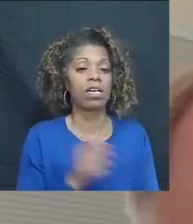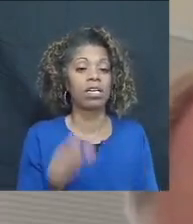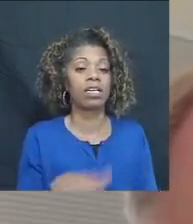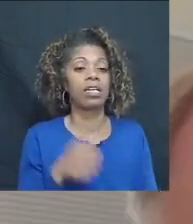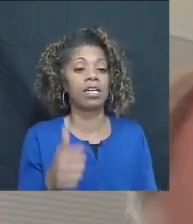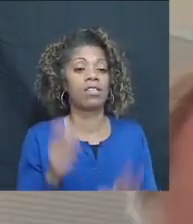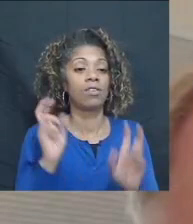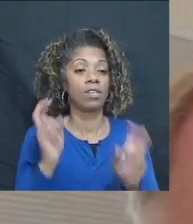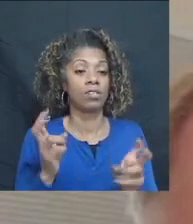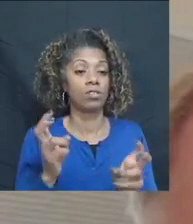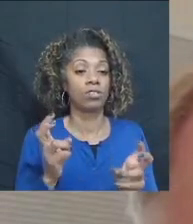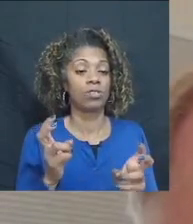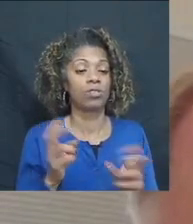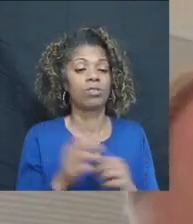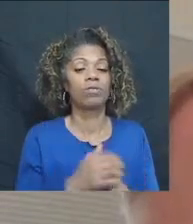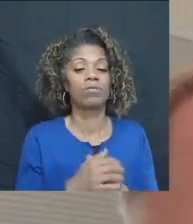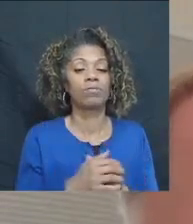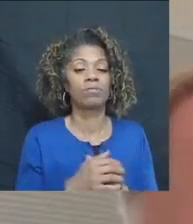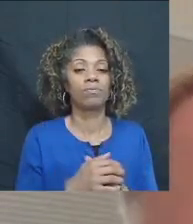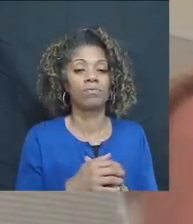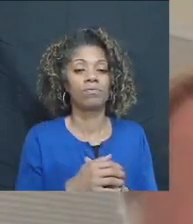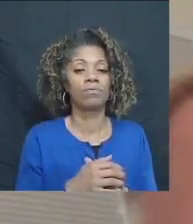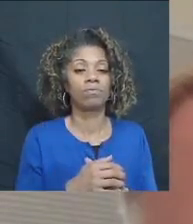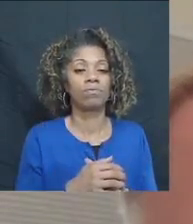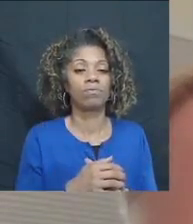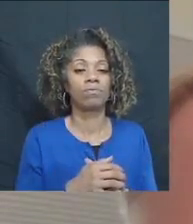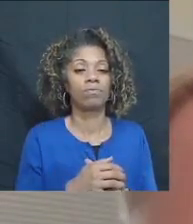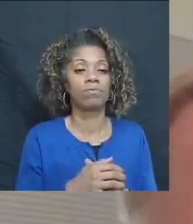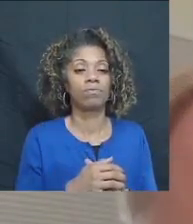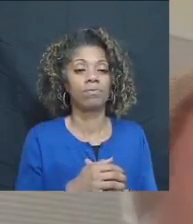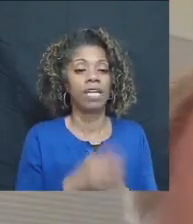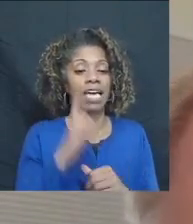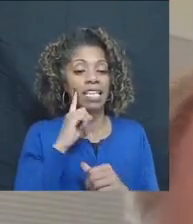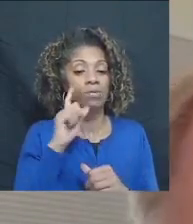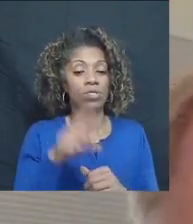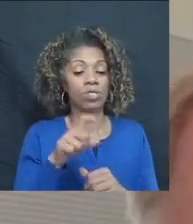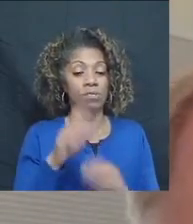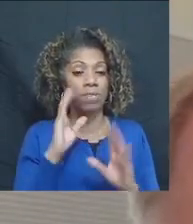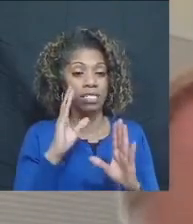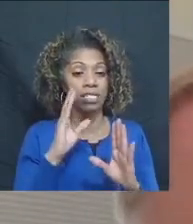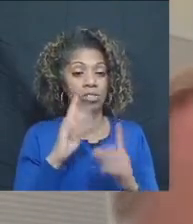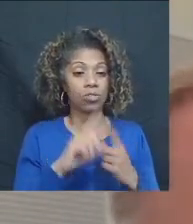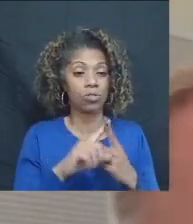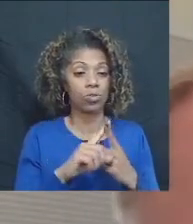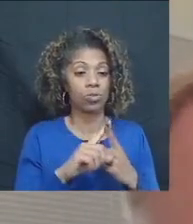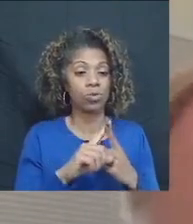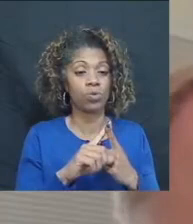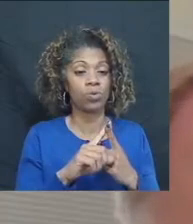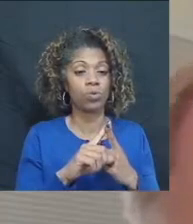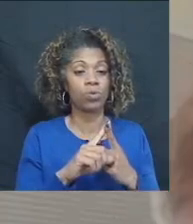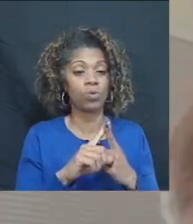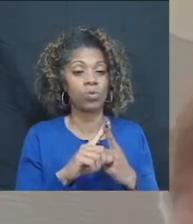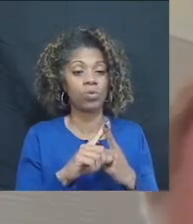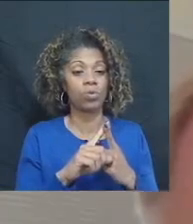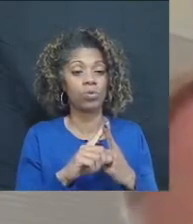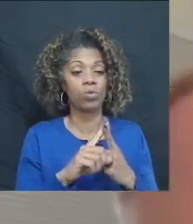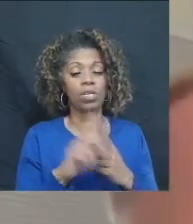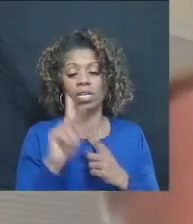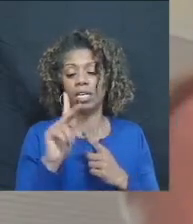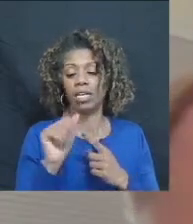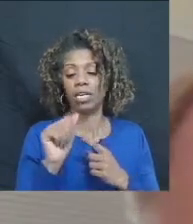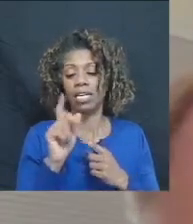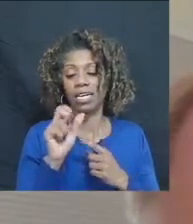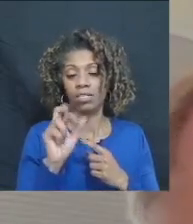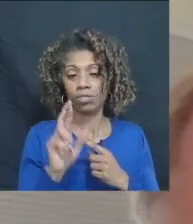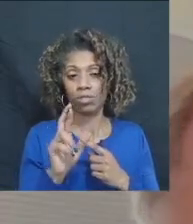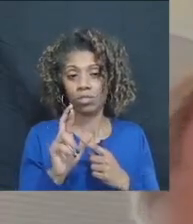your heart and my heart that I think we need to be paying attention to also. You mentioned Kaiser, and after 20